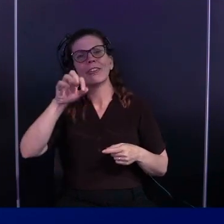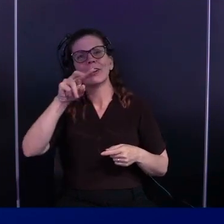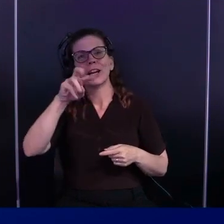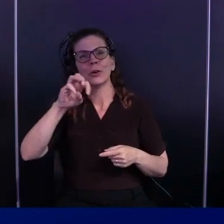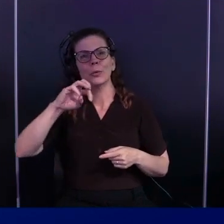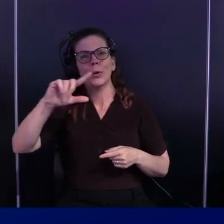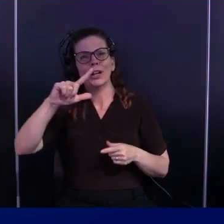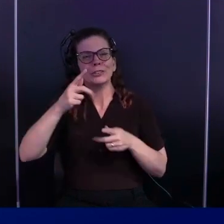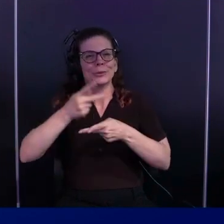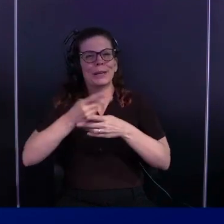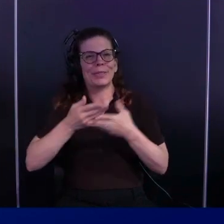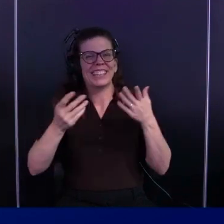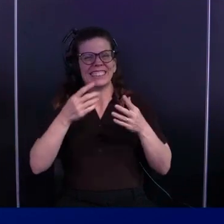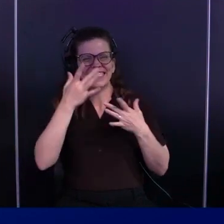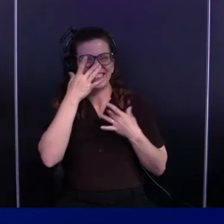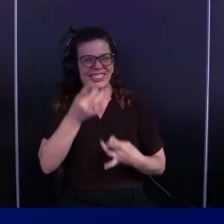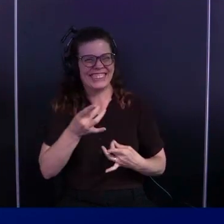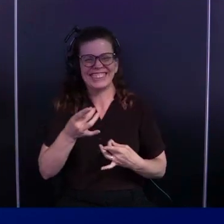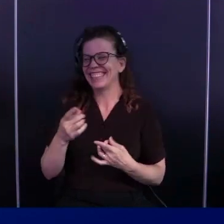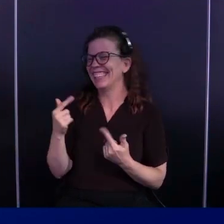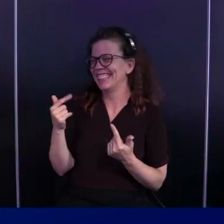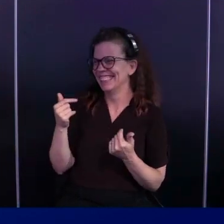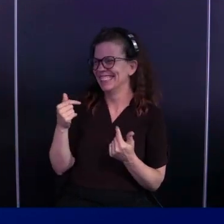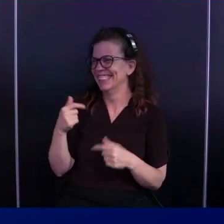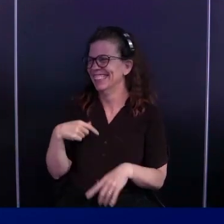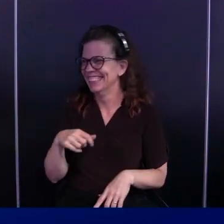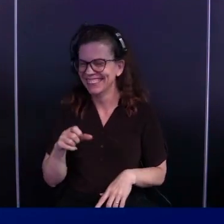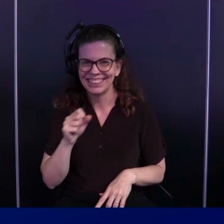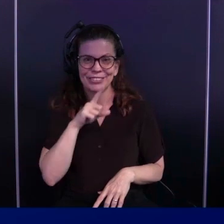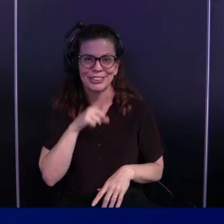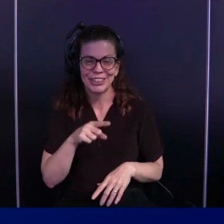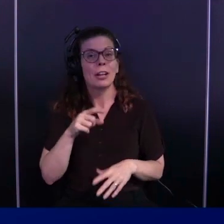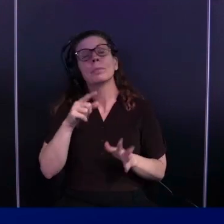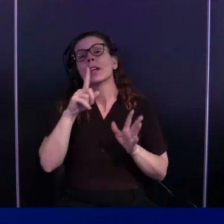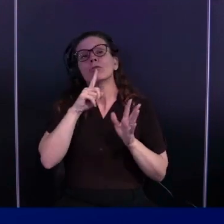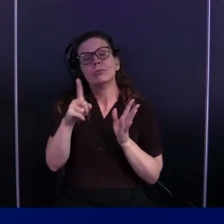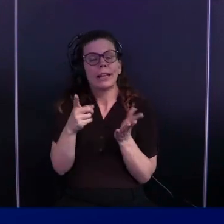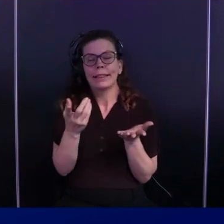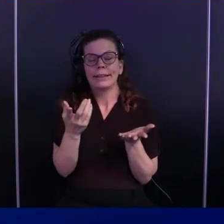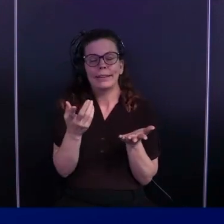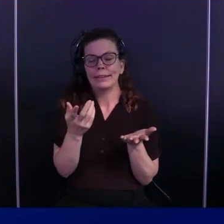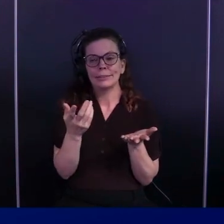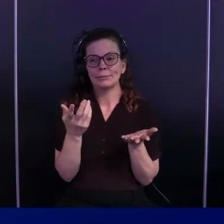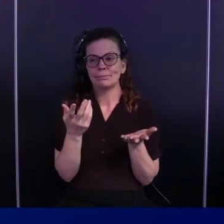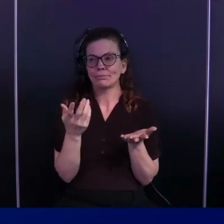things interesting, for sure. So essentially,